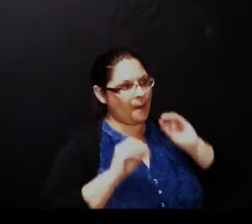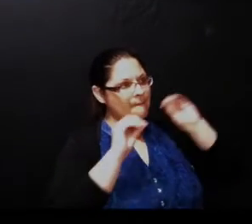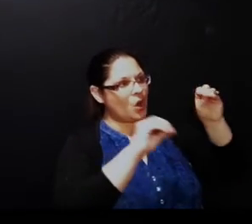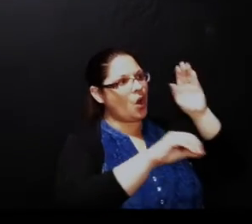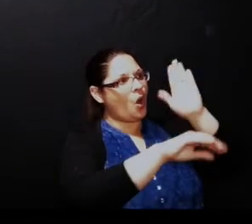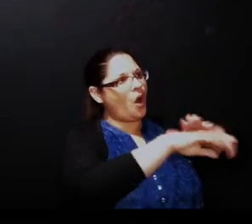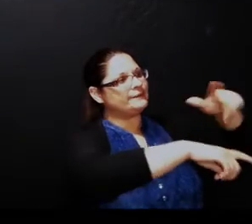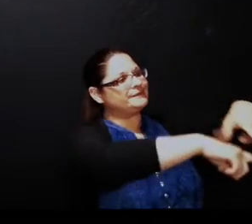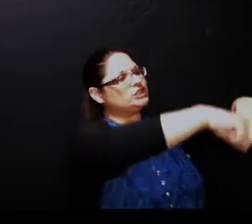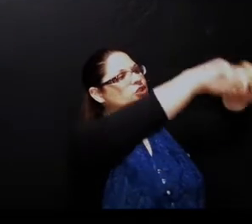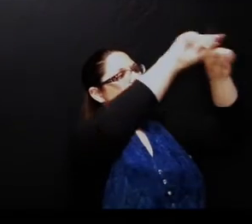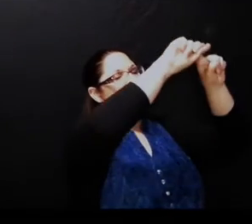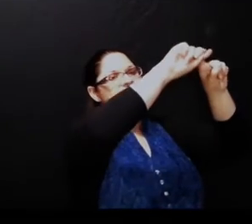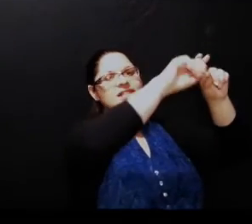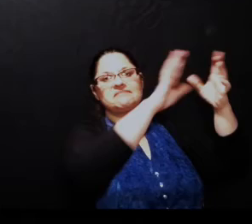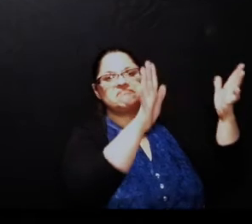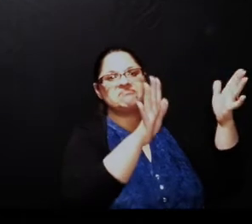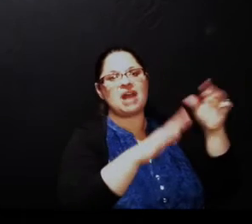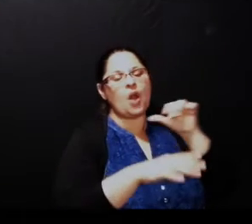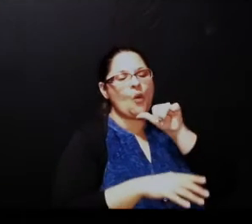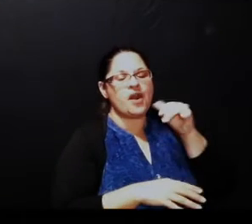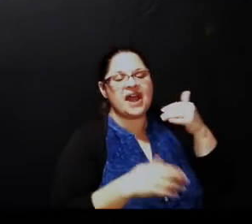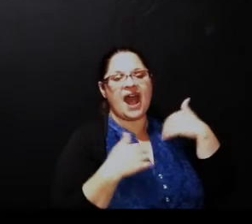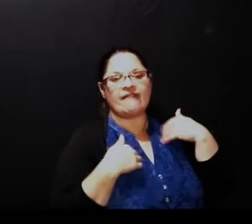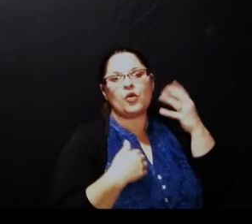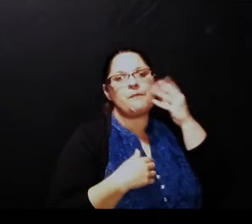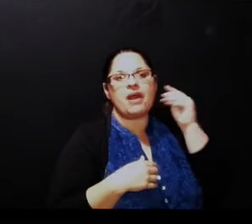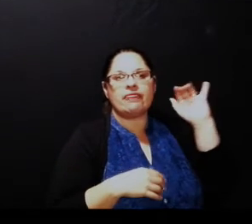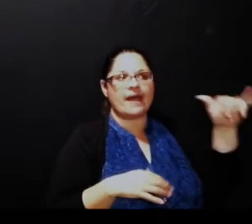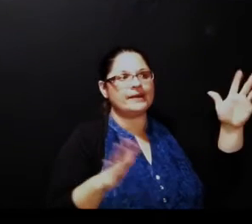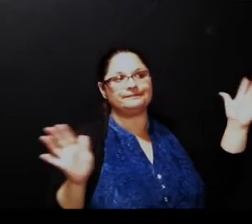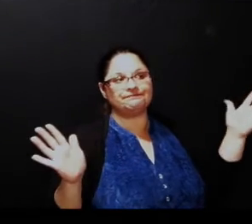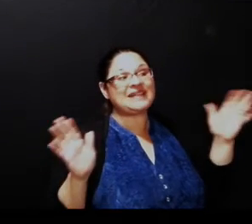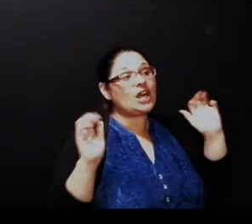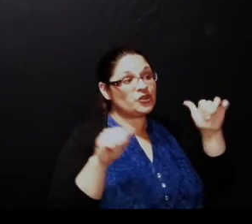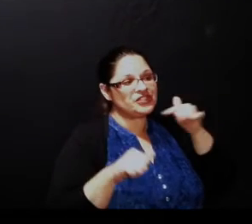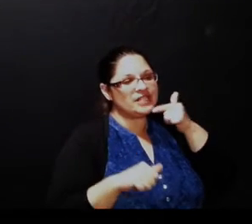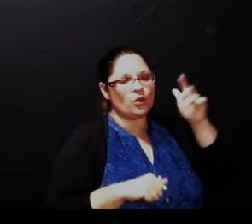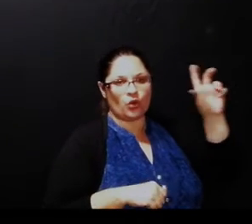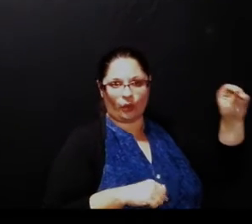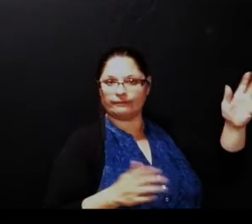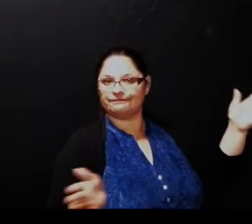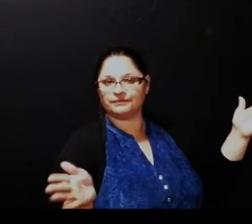ground on the old rugged cross. I wouldn't have to bear it if I would say no to the cross.